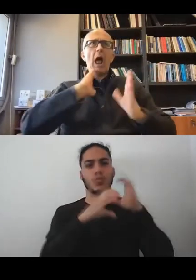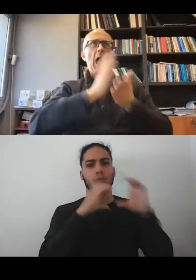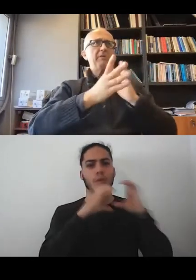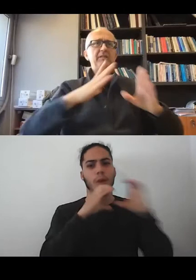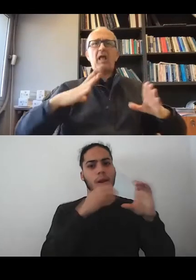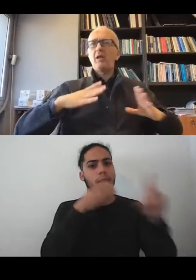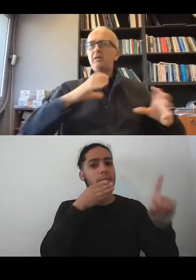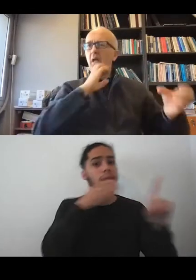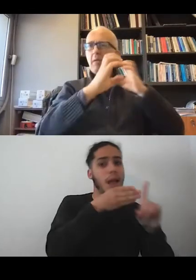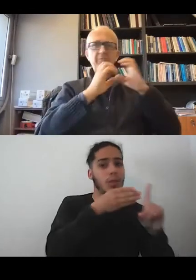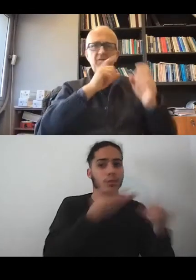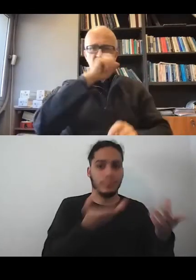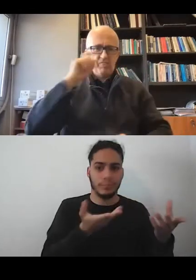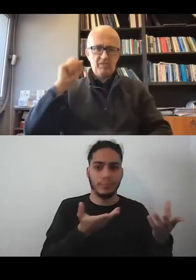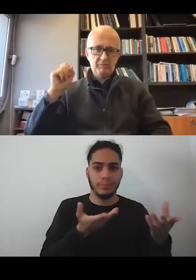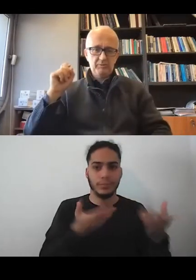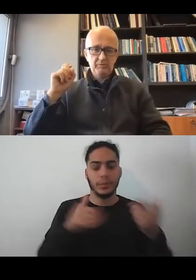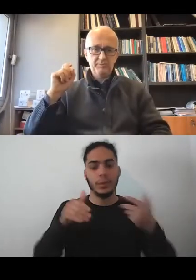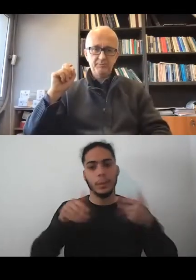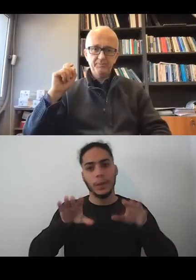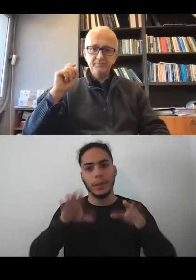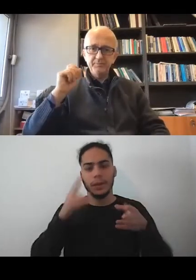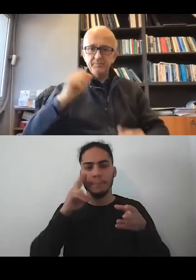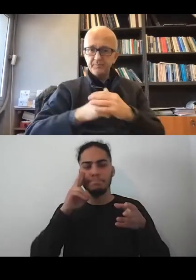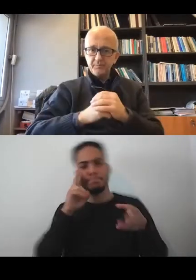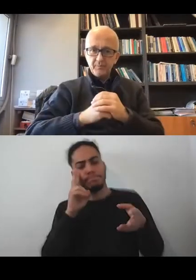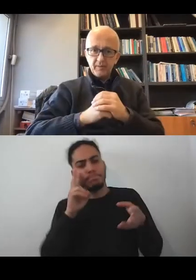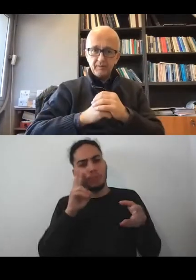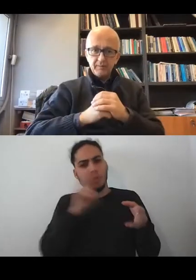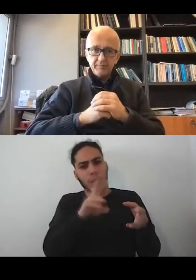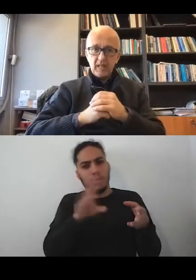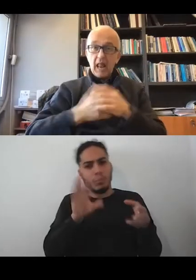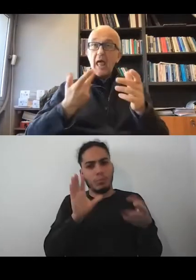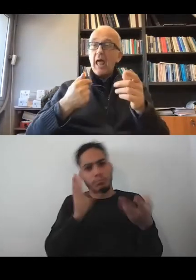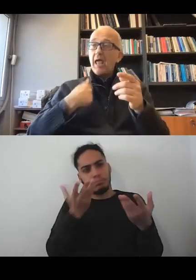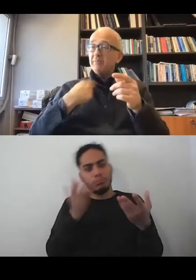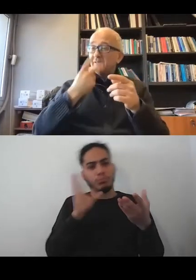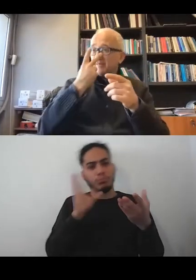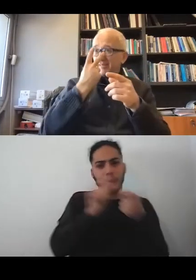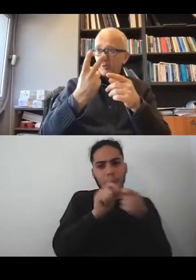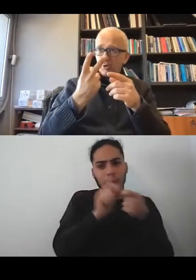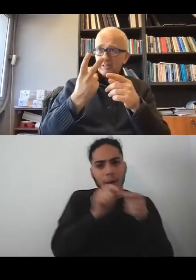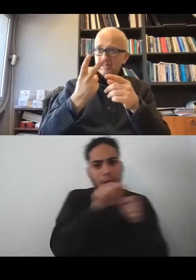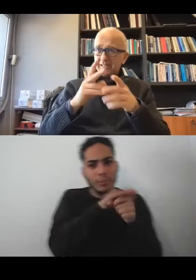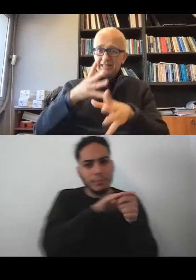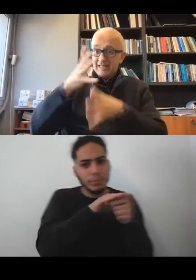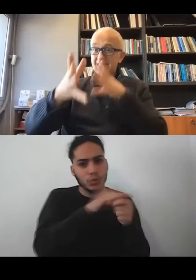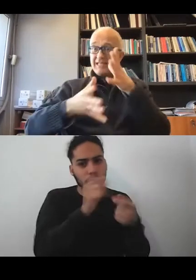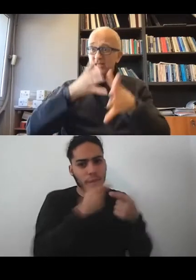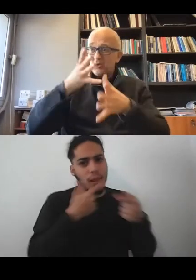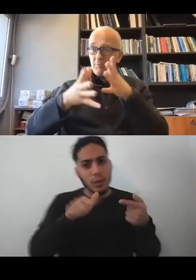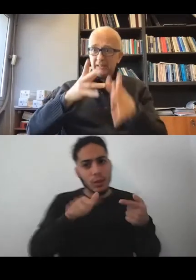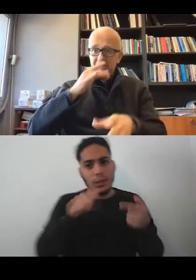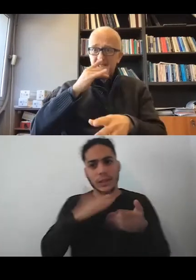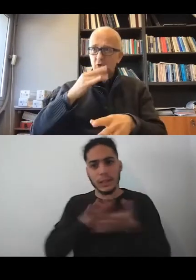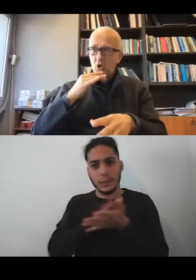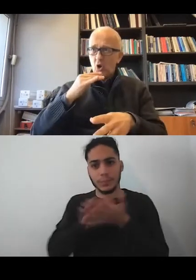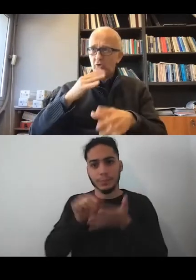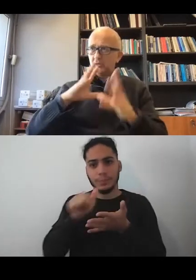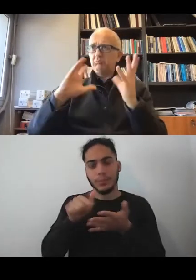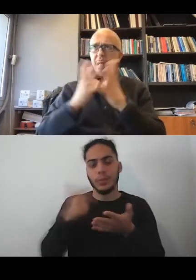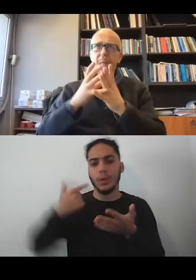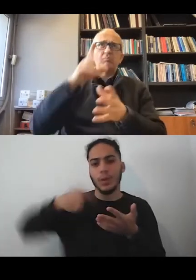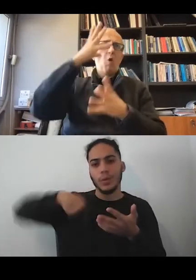But looking closely at these sign languages, we find that based on